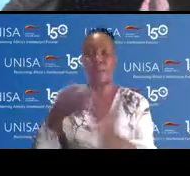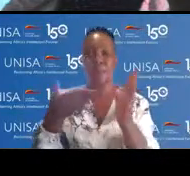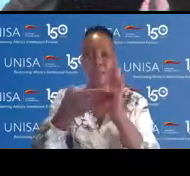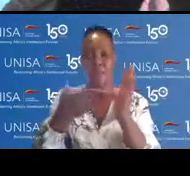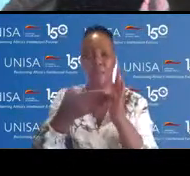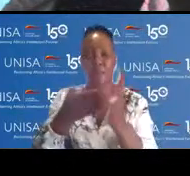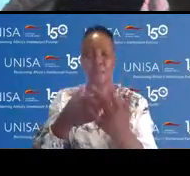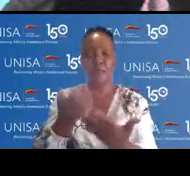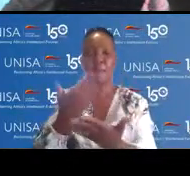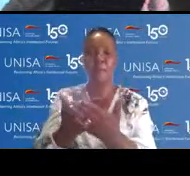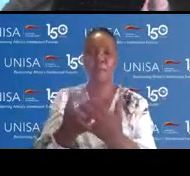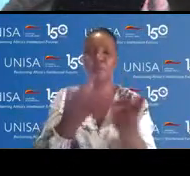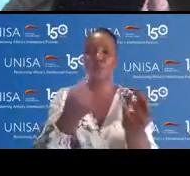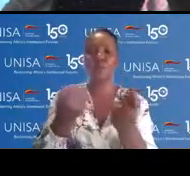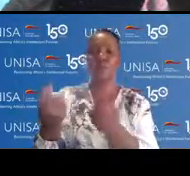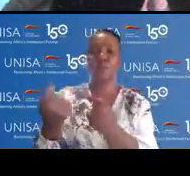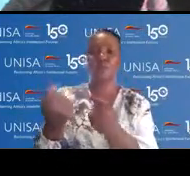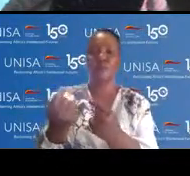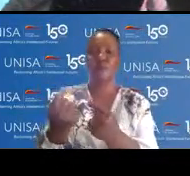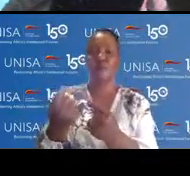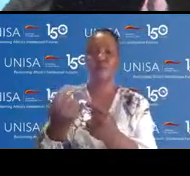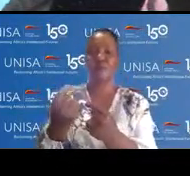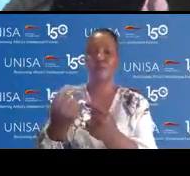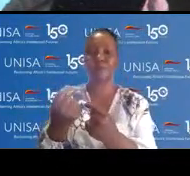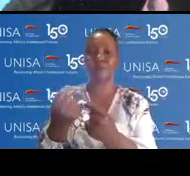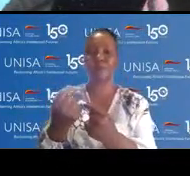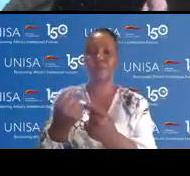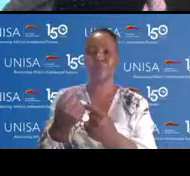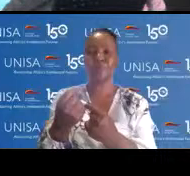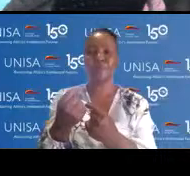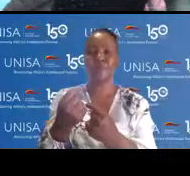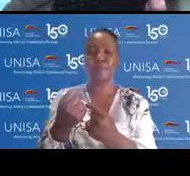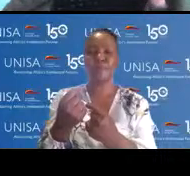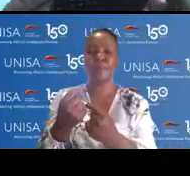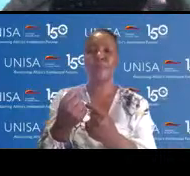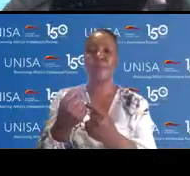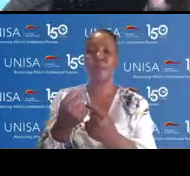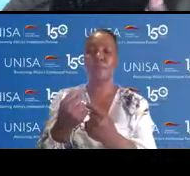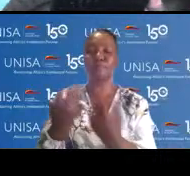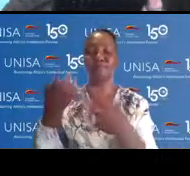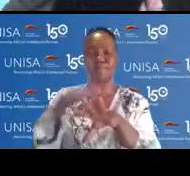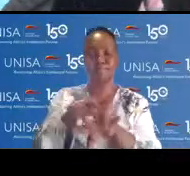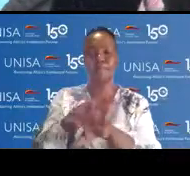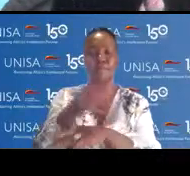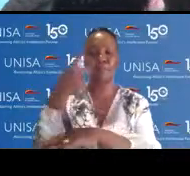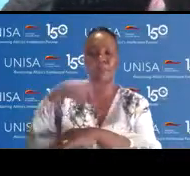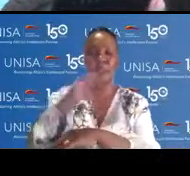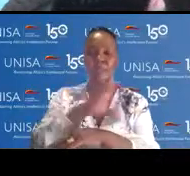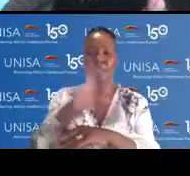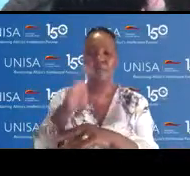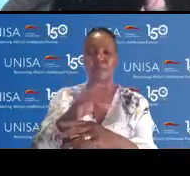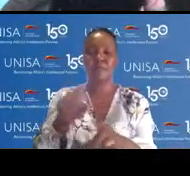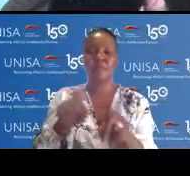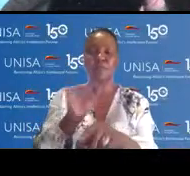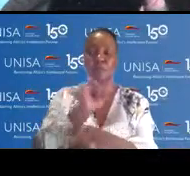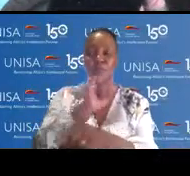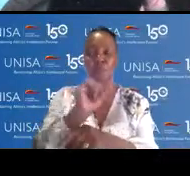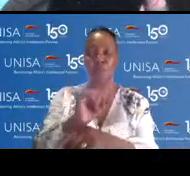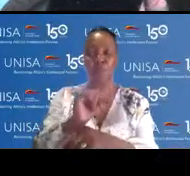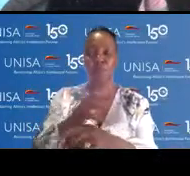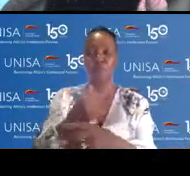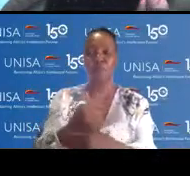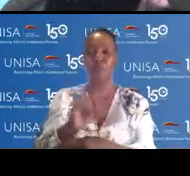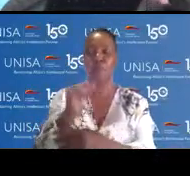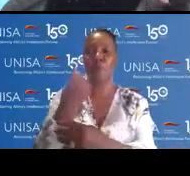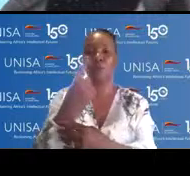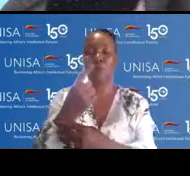to simulate a PC. Now this is if the phone is your only device, but